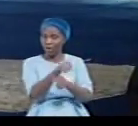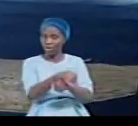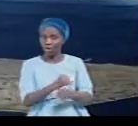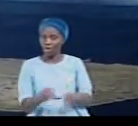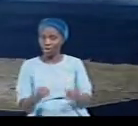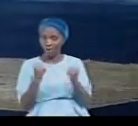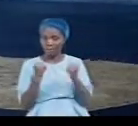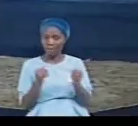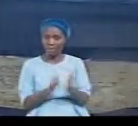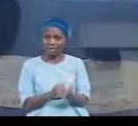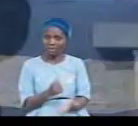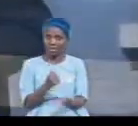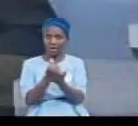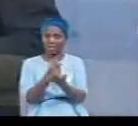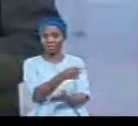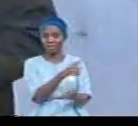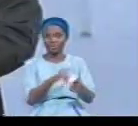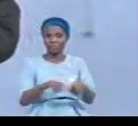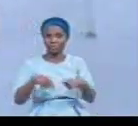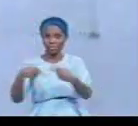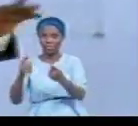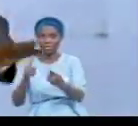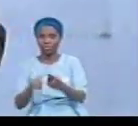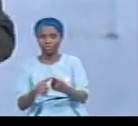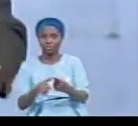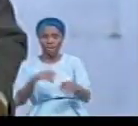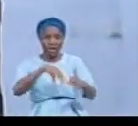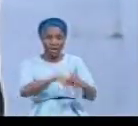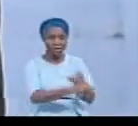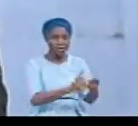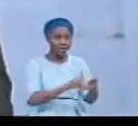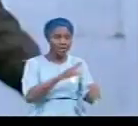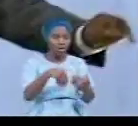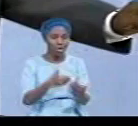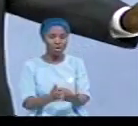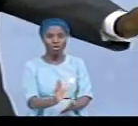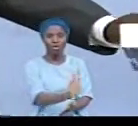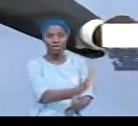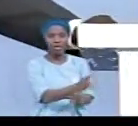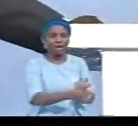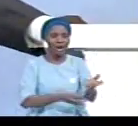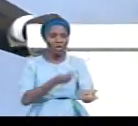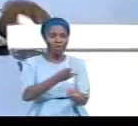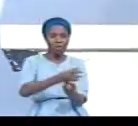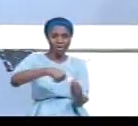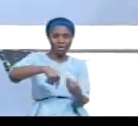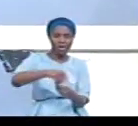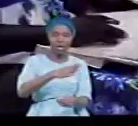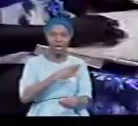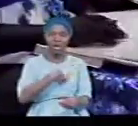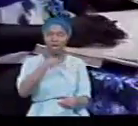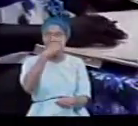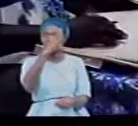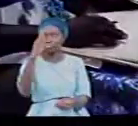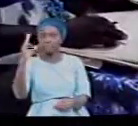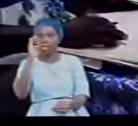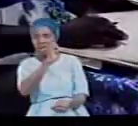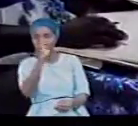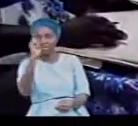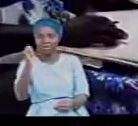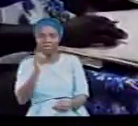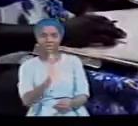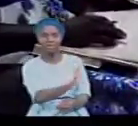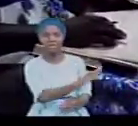them to go to all their world and evangelize their world, we need the